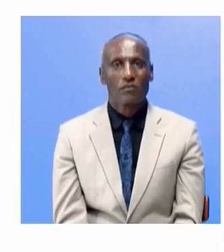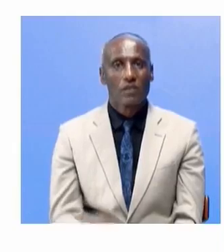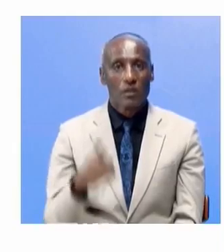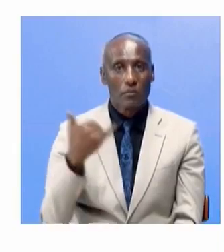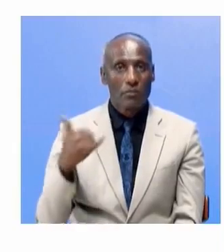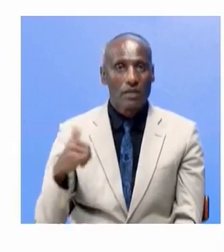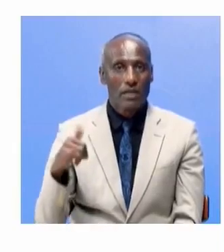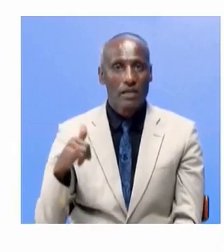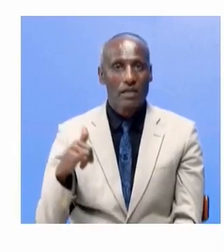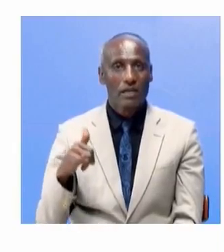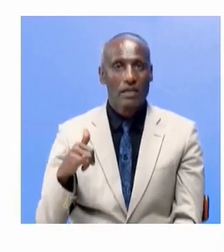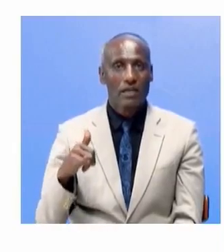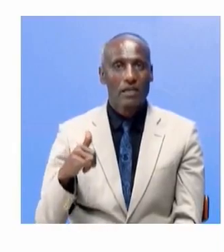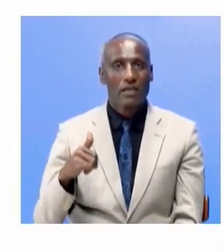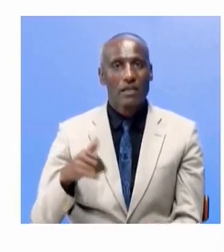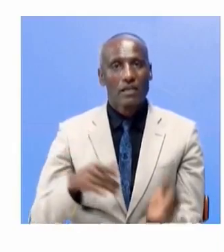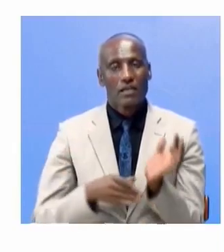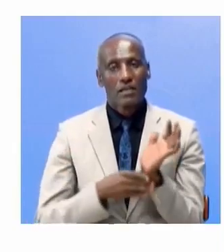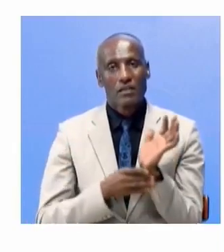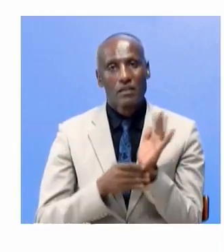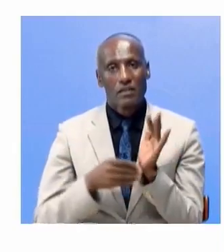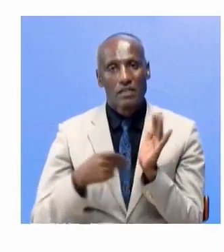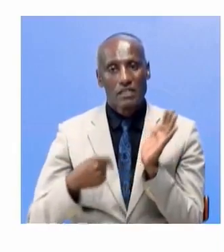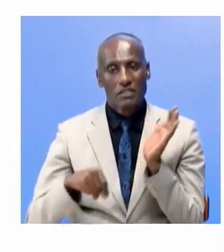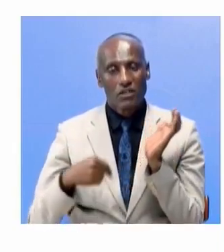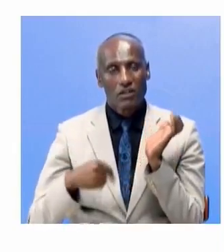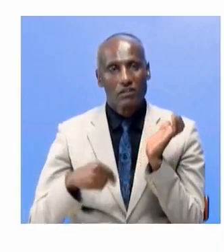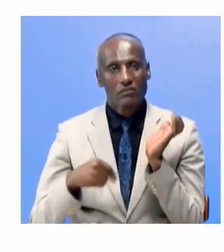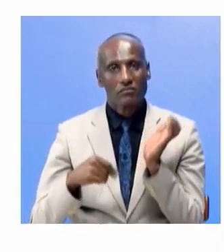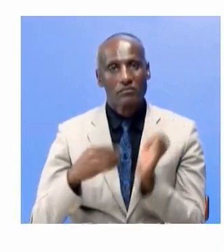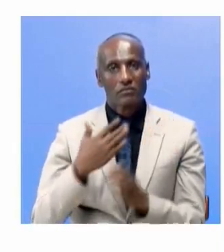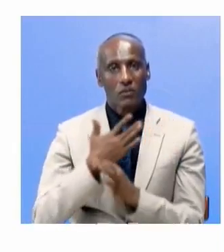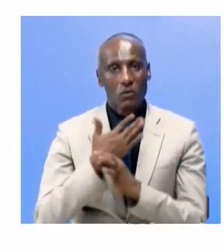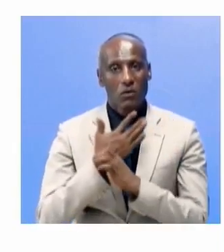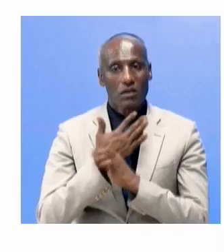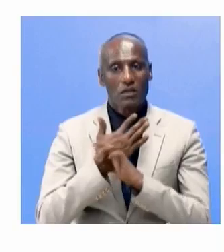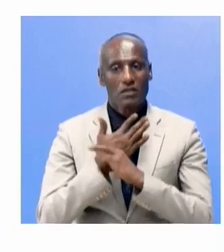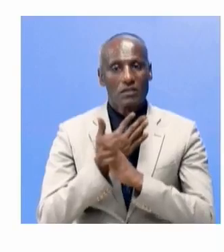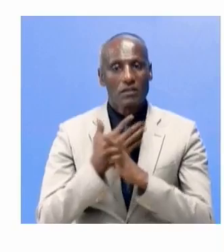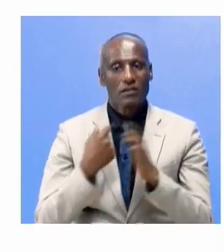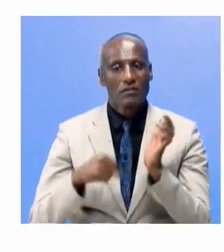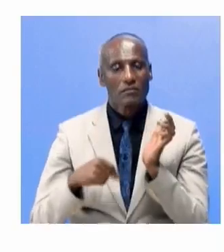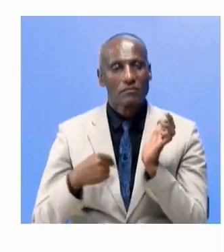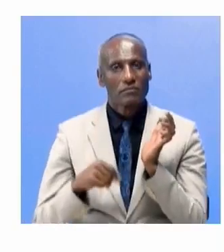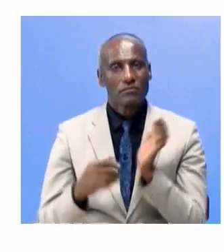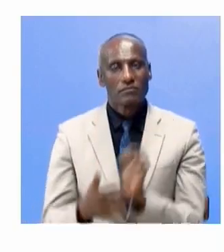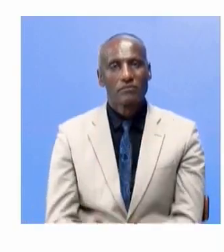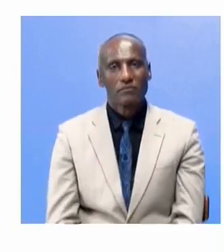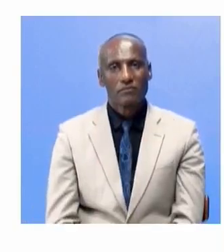play guitar. They used to play guitar